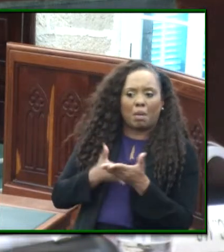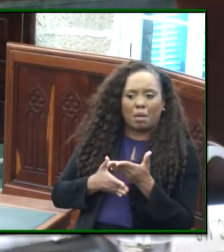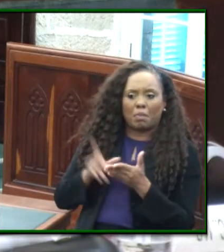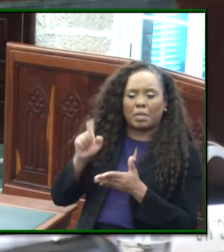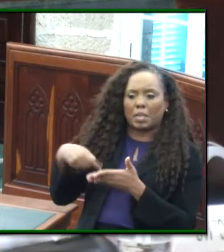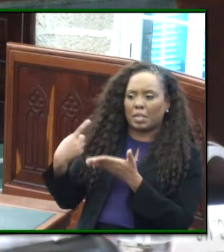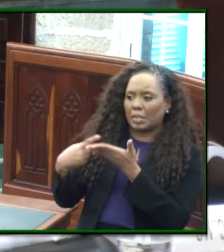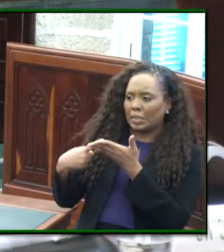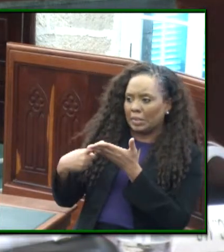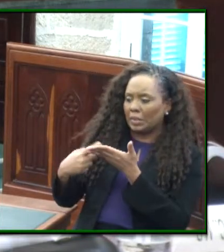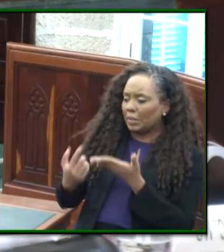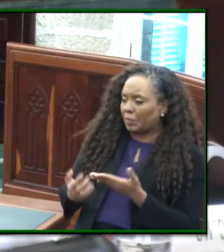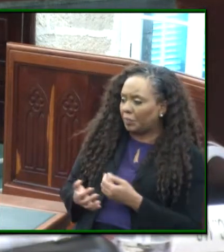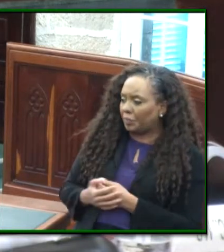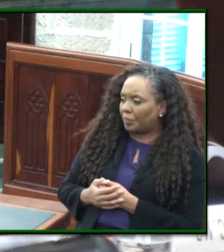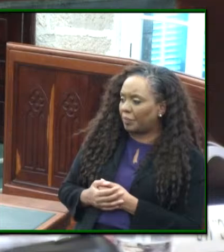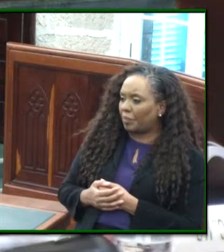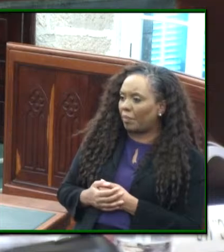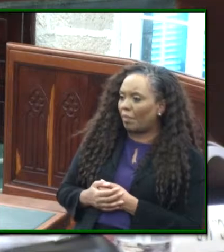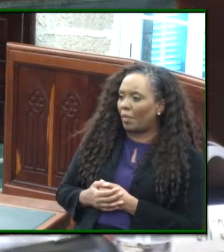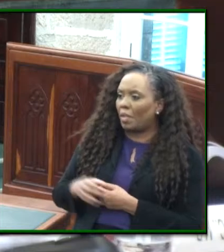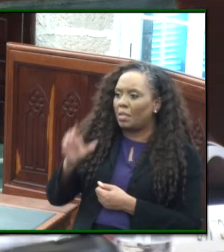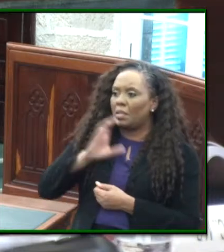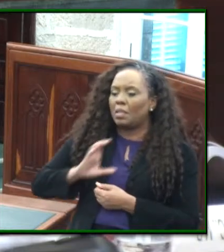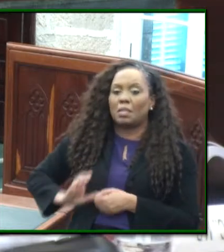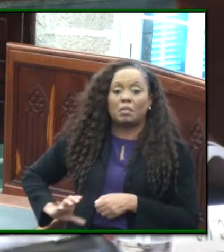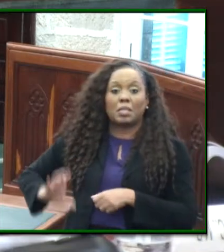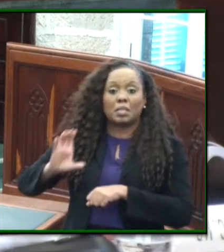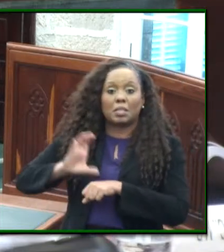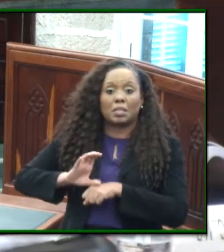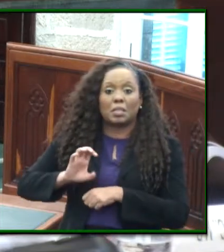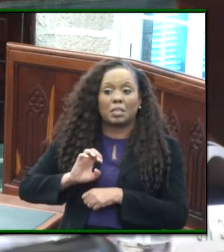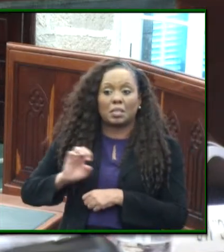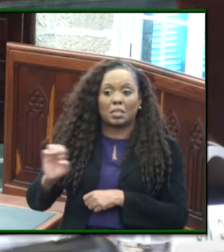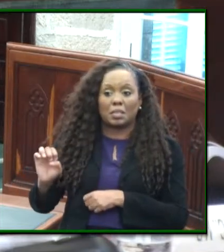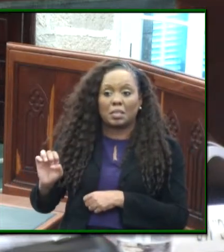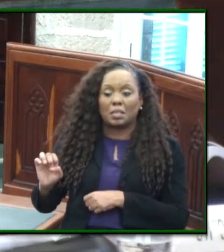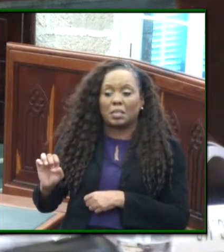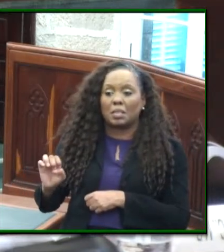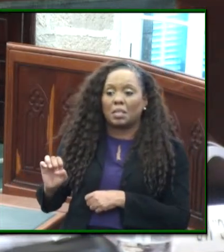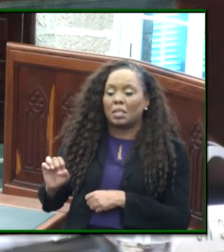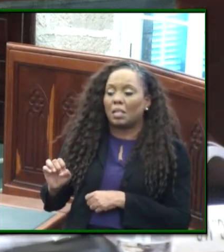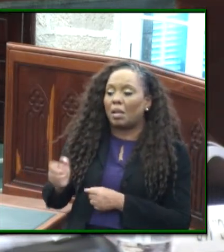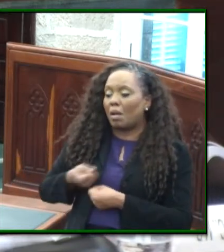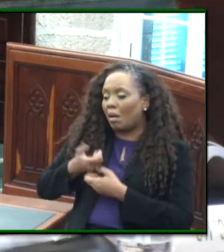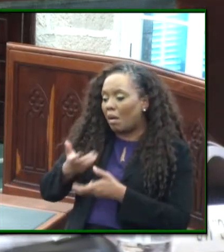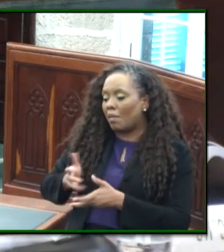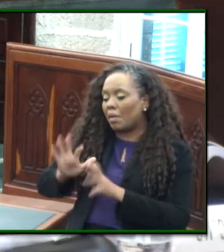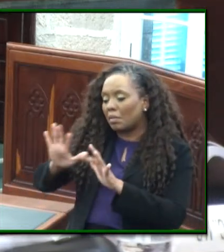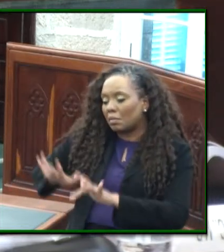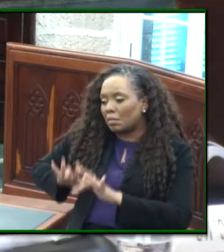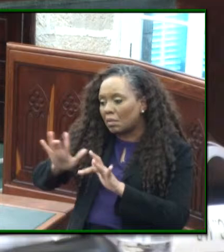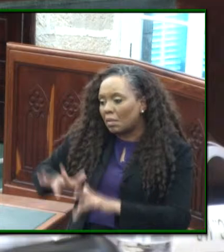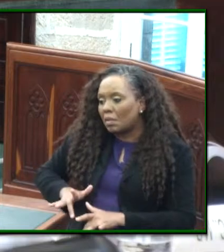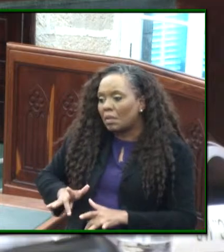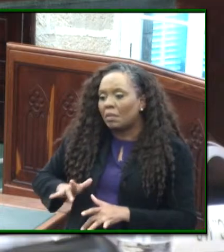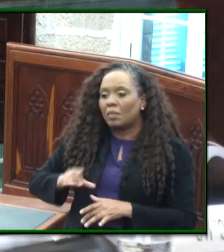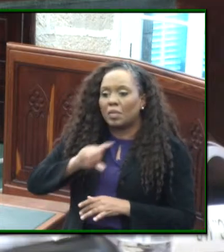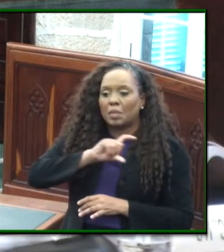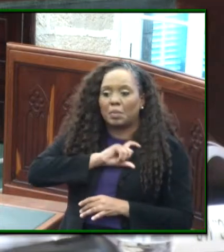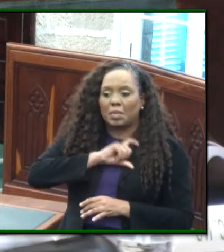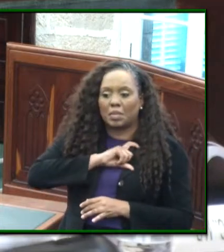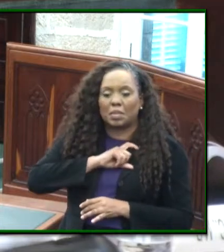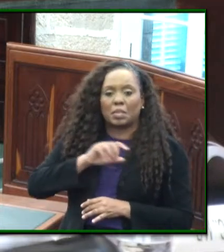deal with frontally. The member for Christchurch East mentioned the condolences to the former Inspector Rodney Innes, and I know the police have